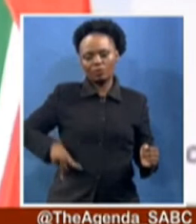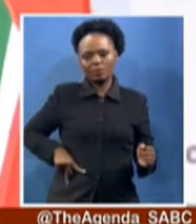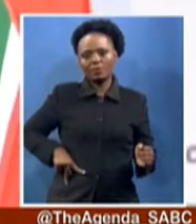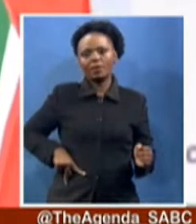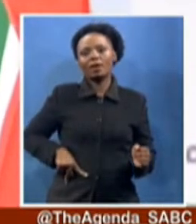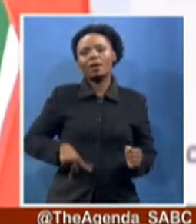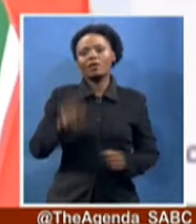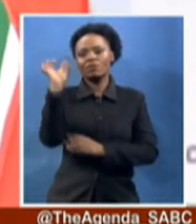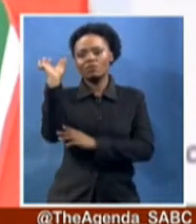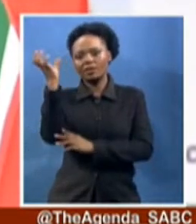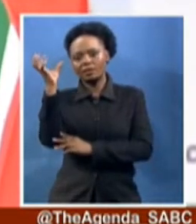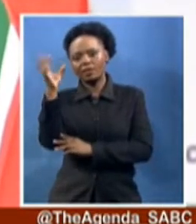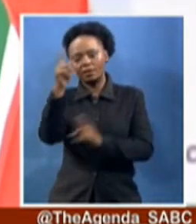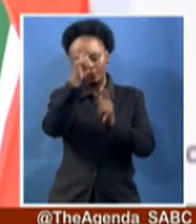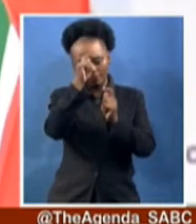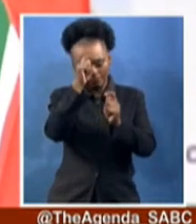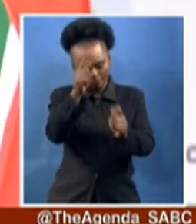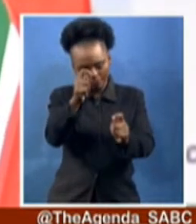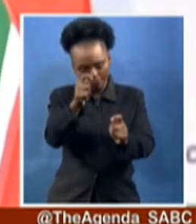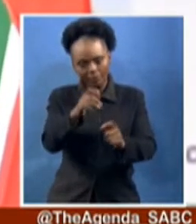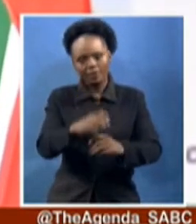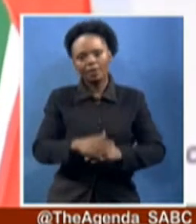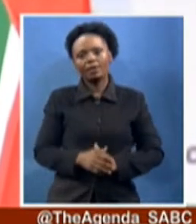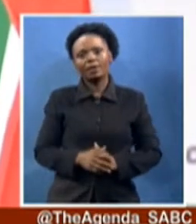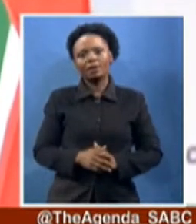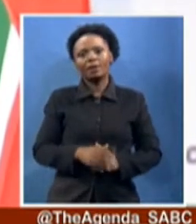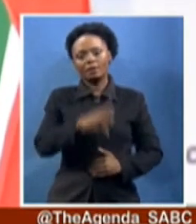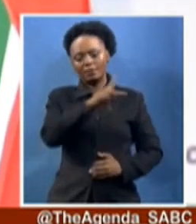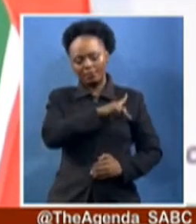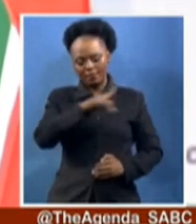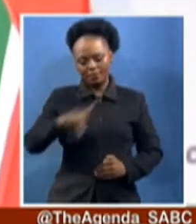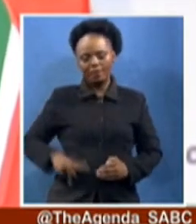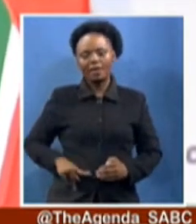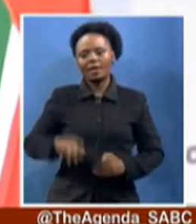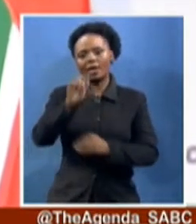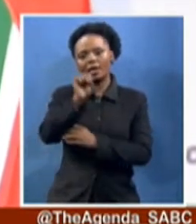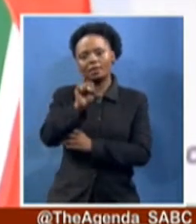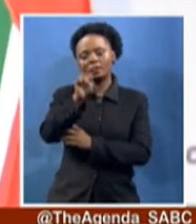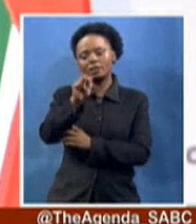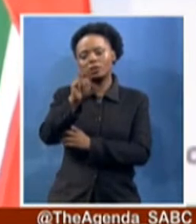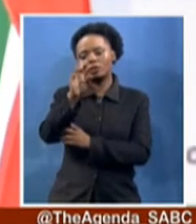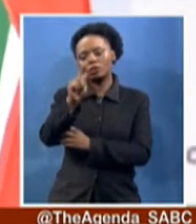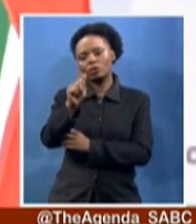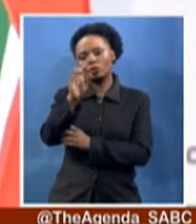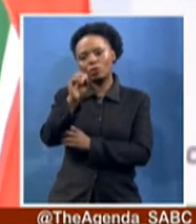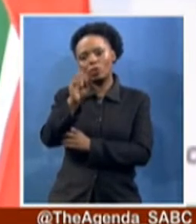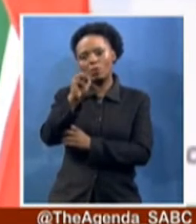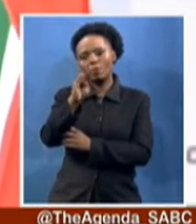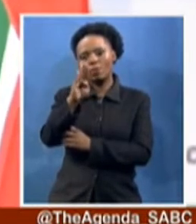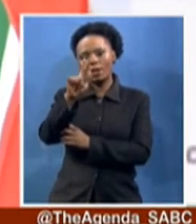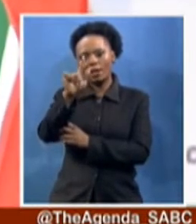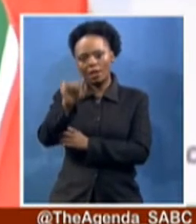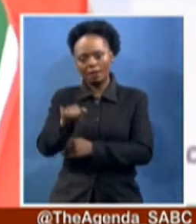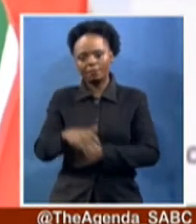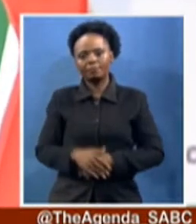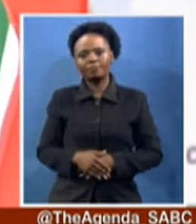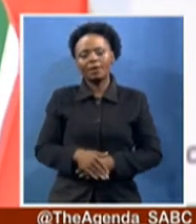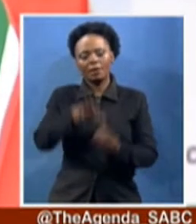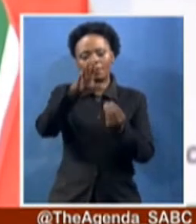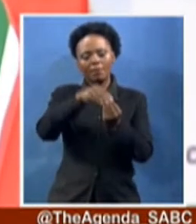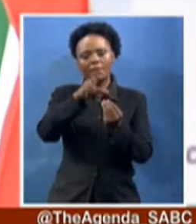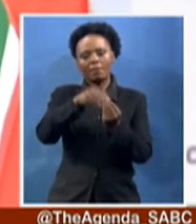Premier S. Ntombela, members of the Executive Council, councillors here